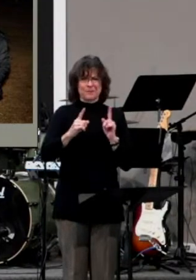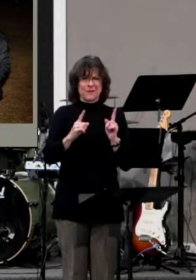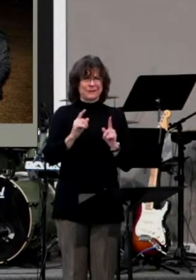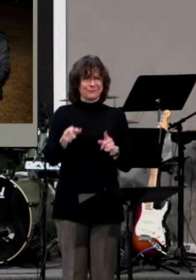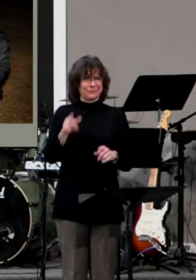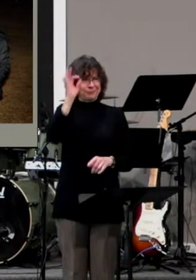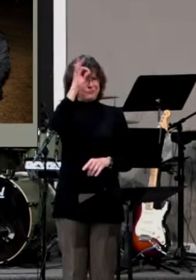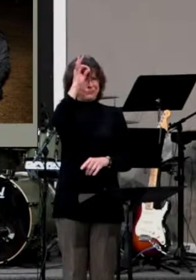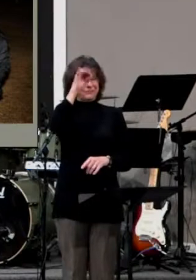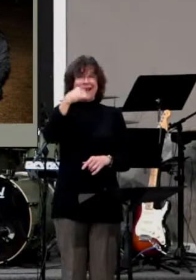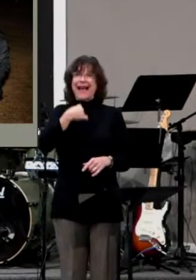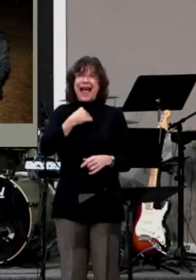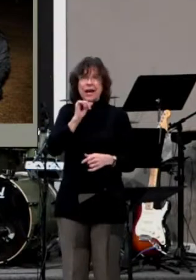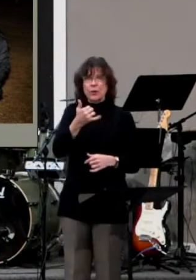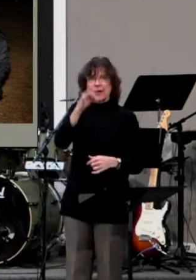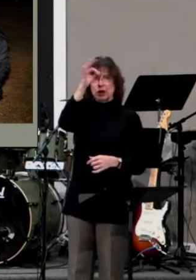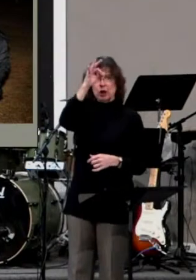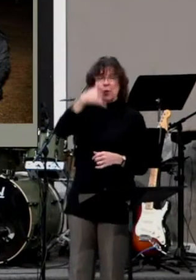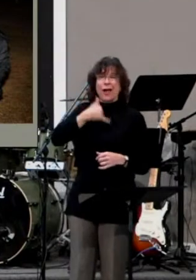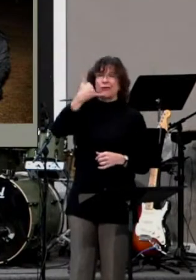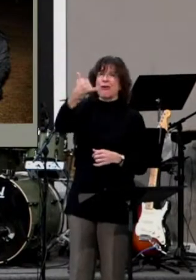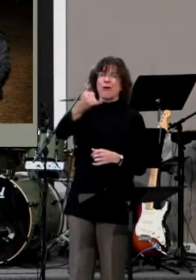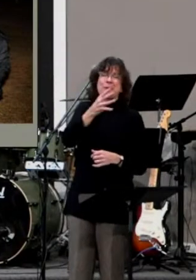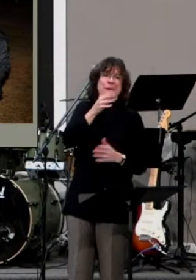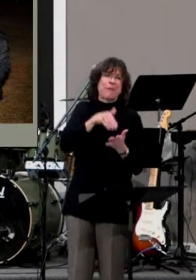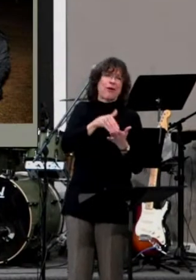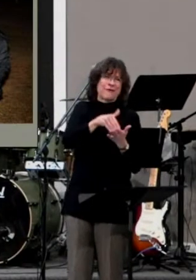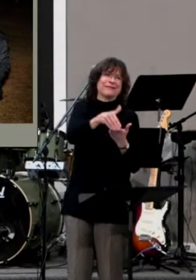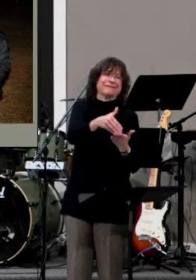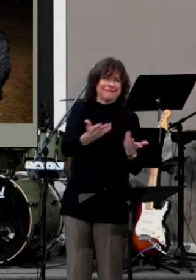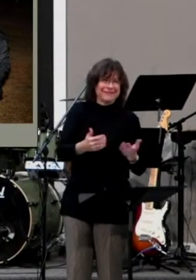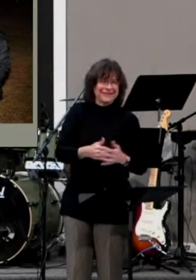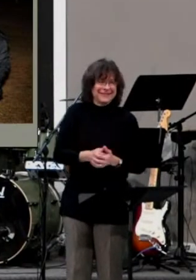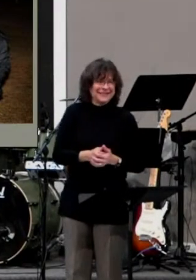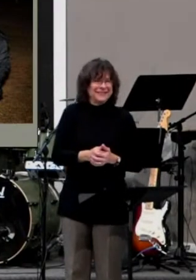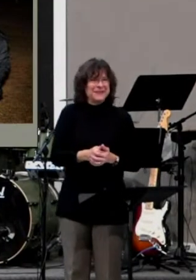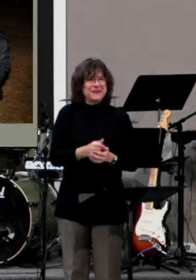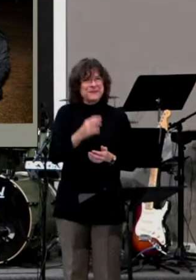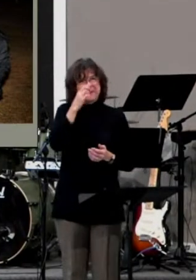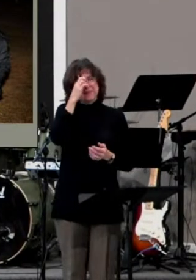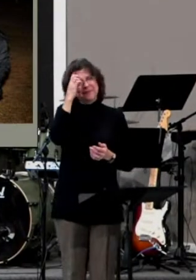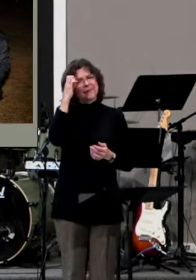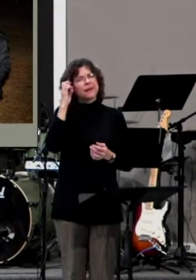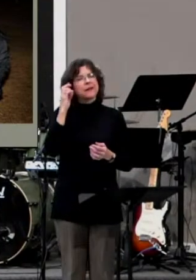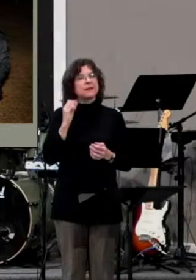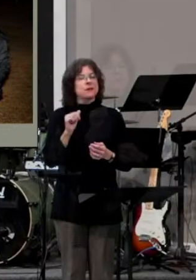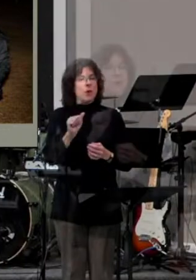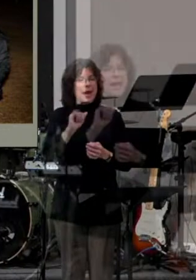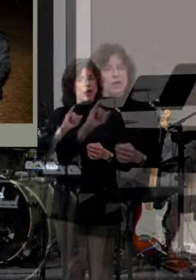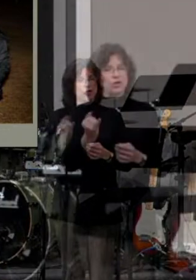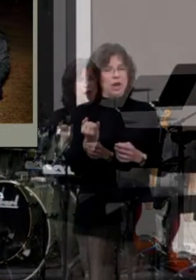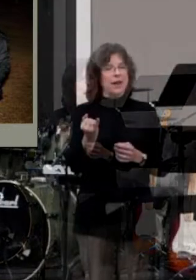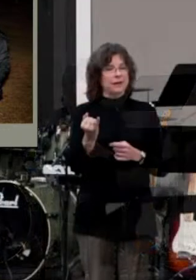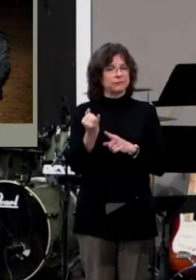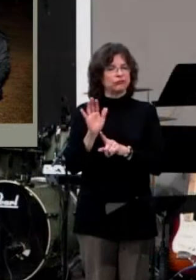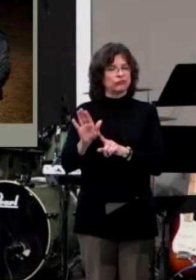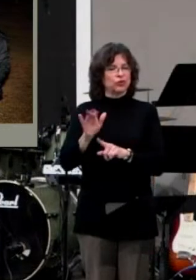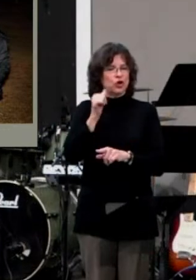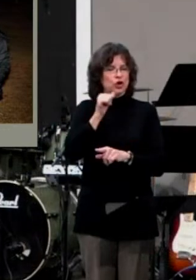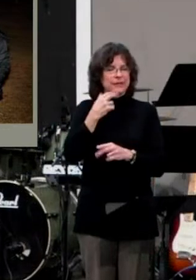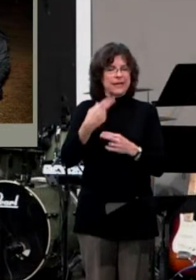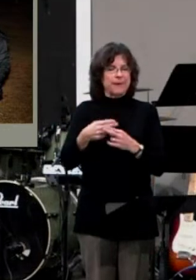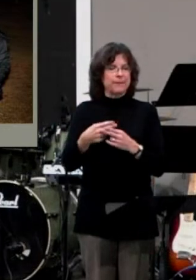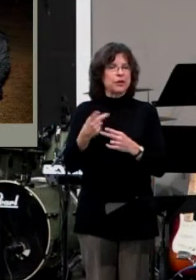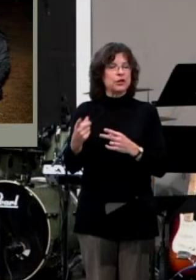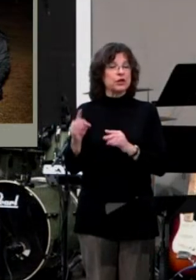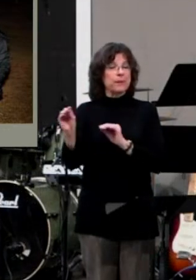I still don't have a clue. I call my mom all the time. AJ moved into our home and filled a void that we